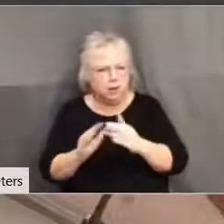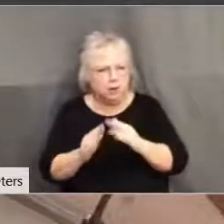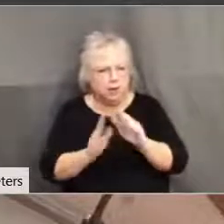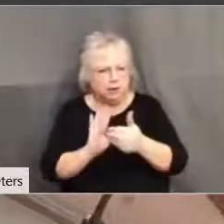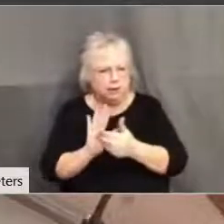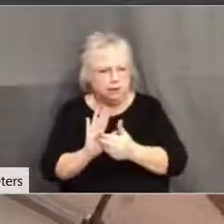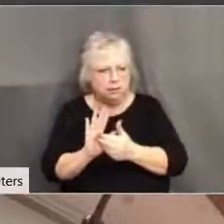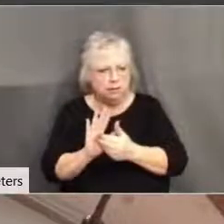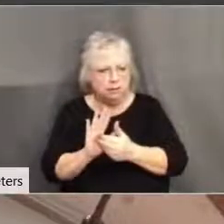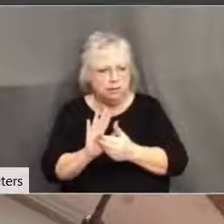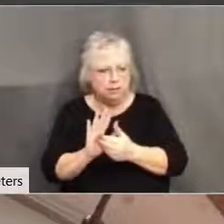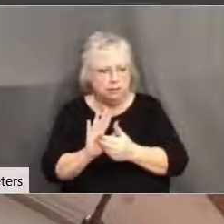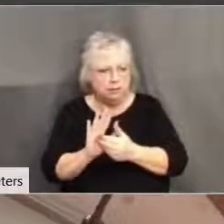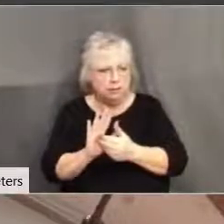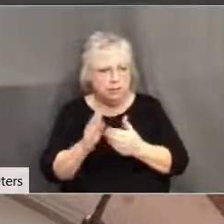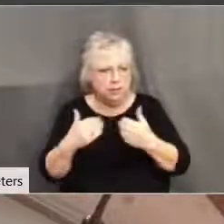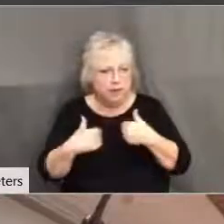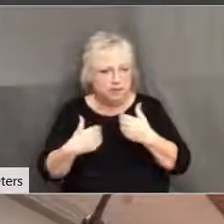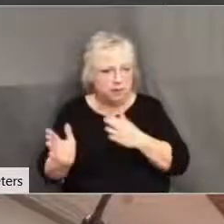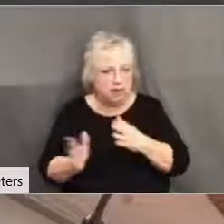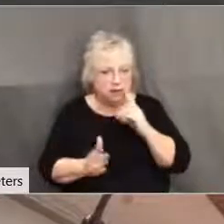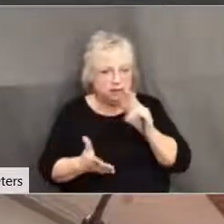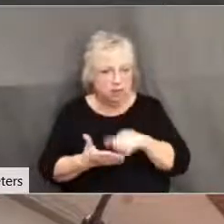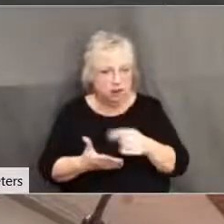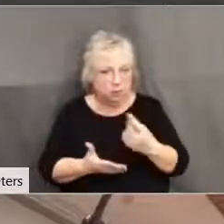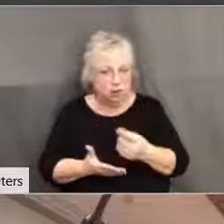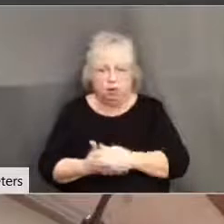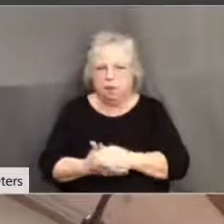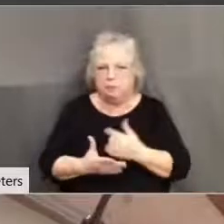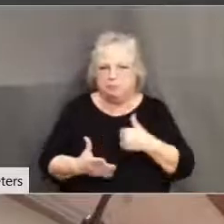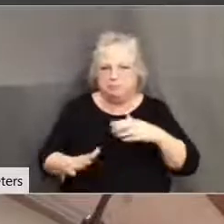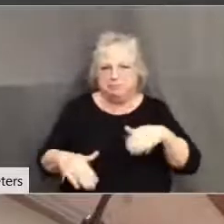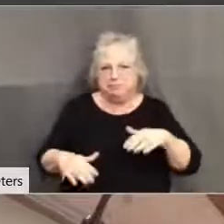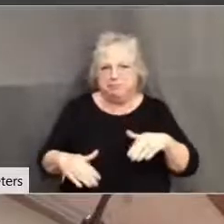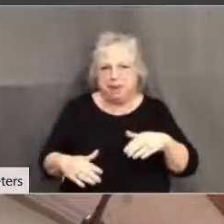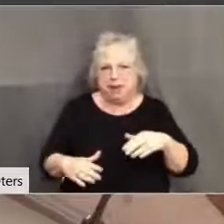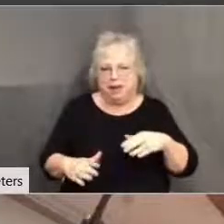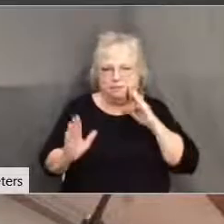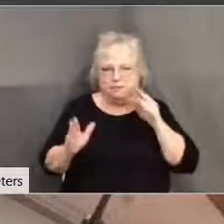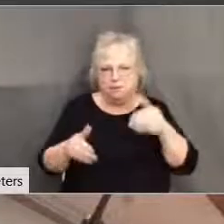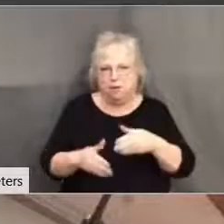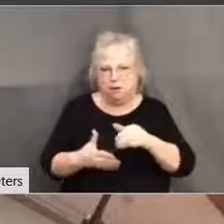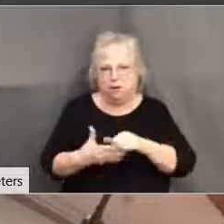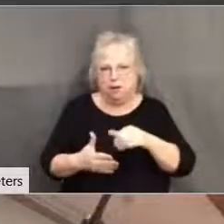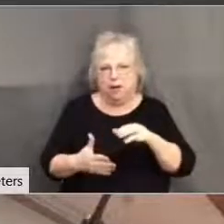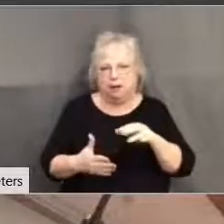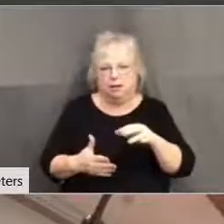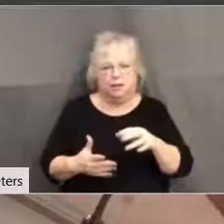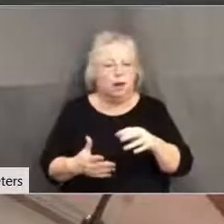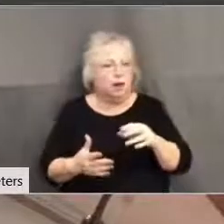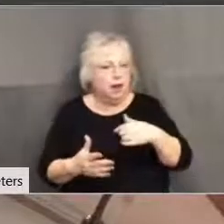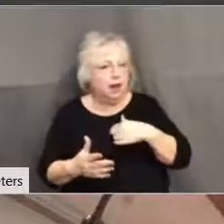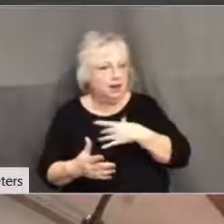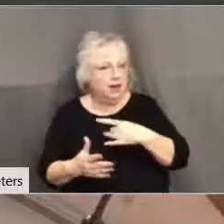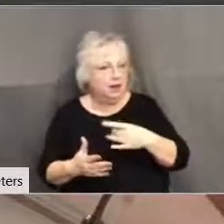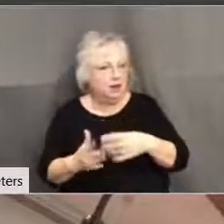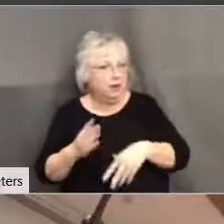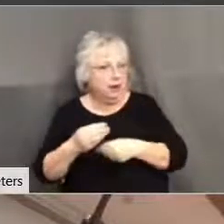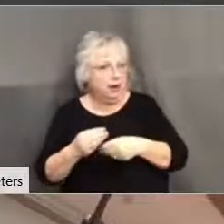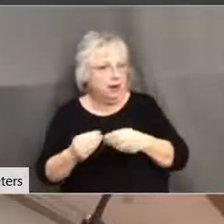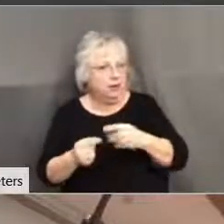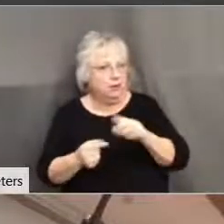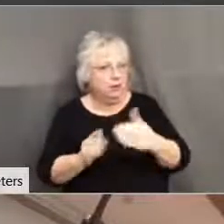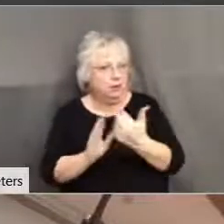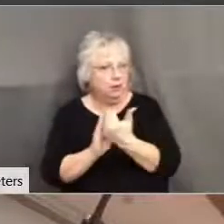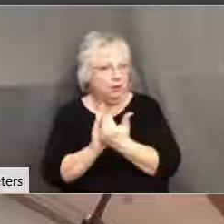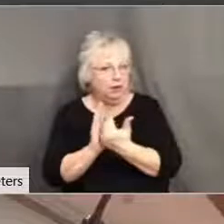doing that? We have not gotten there yet. No, ma'am. Okay, I'd like for you to add that to your list. Yep. I think you'll